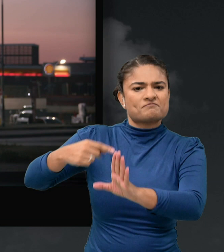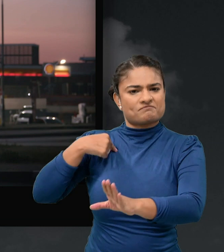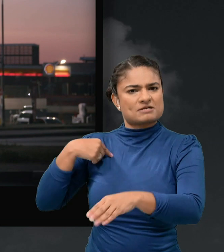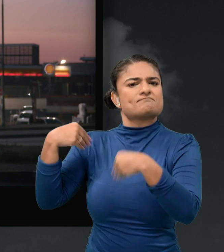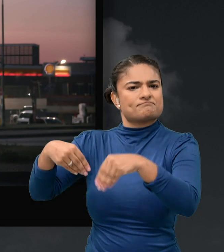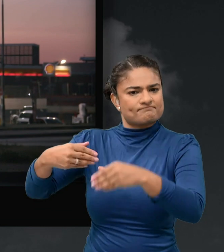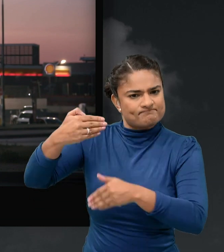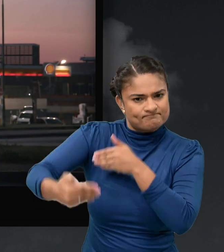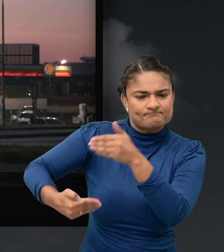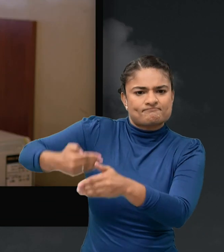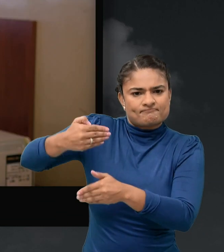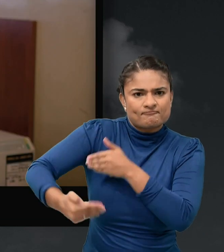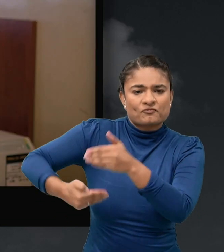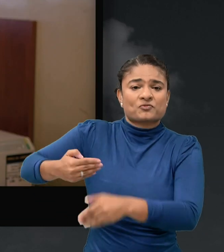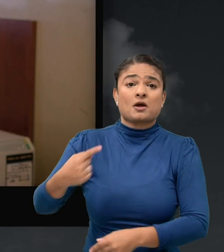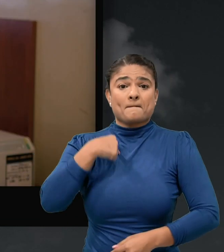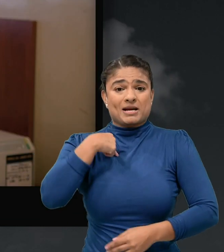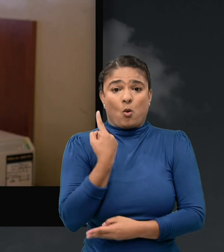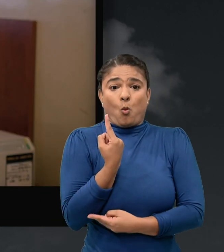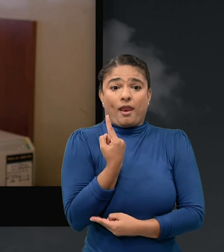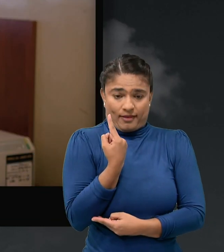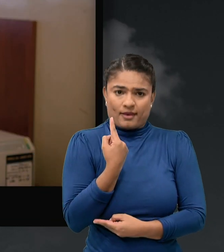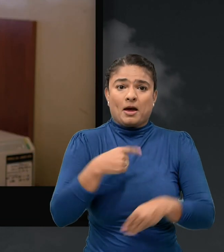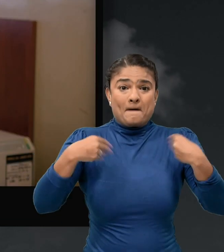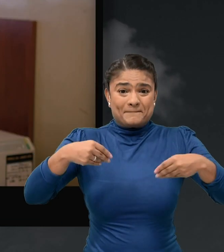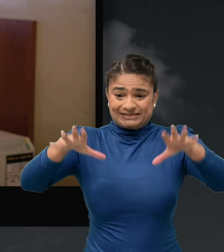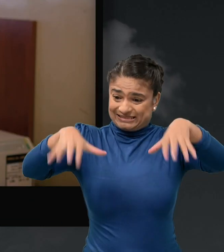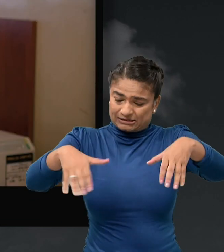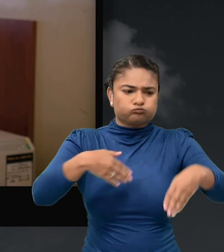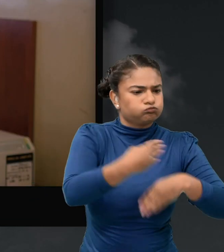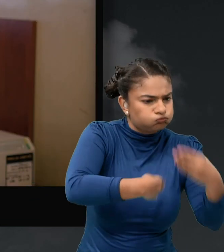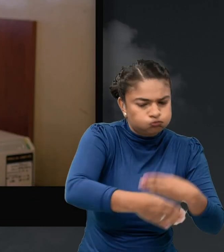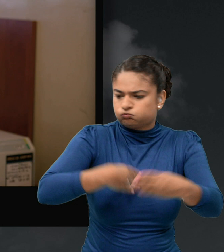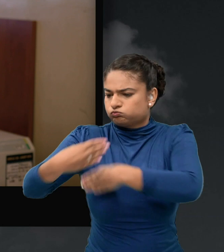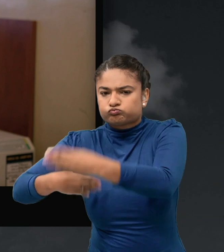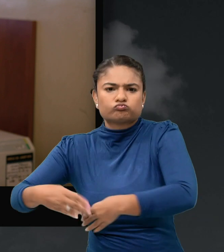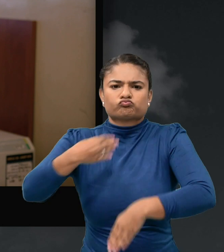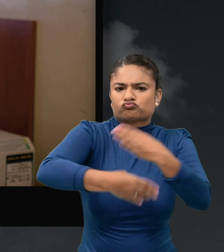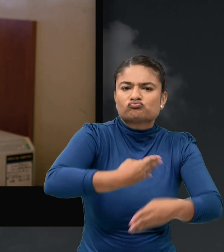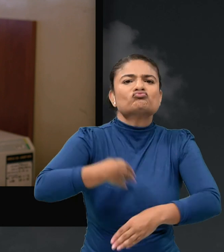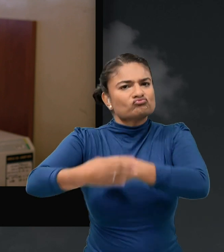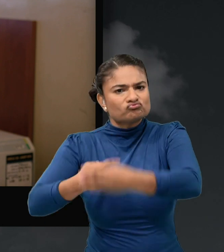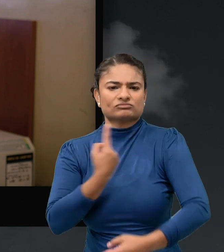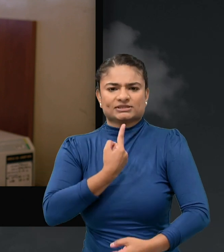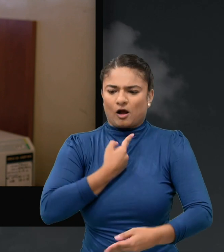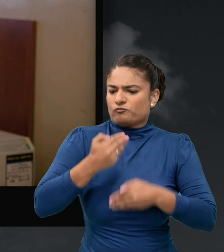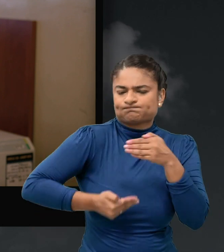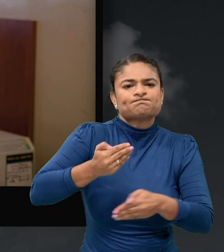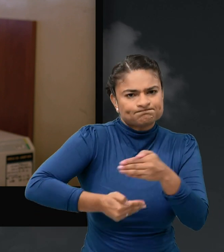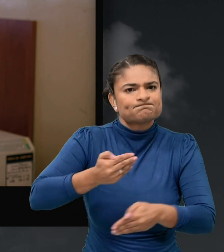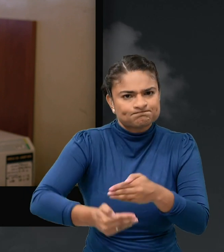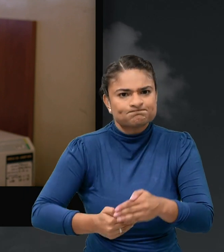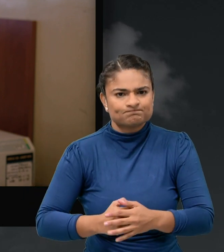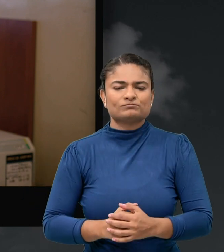station aka nkarhi walowo hi mina lo fambisa ku bindzu leriwani ra